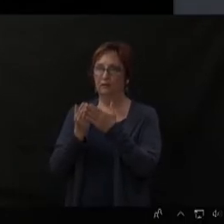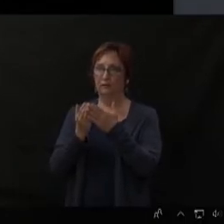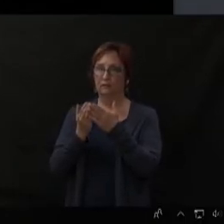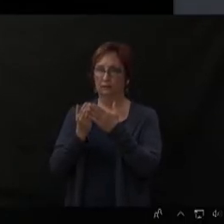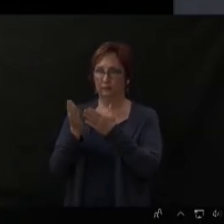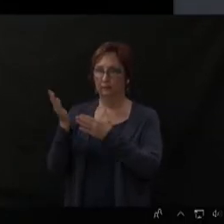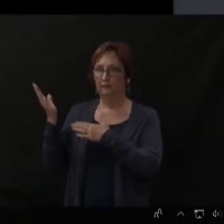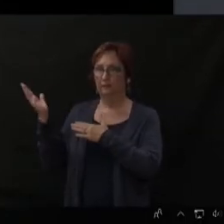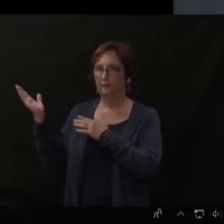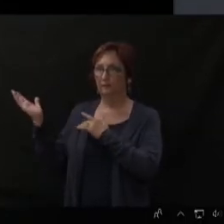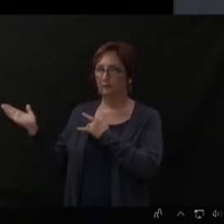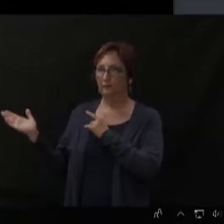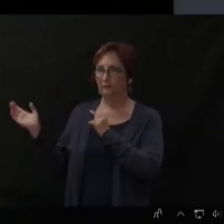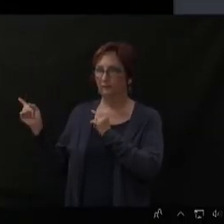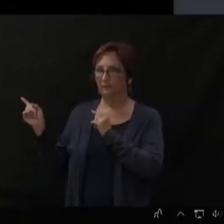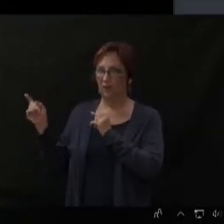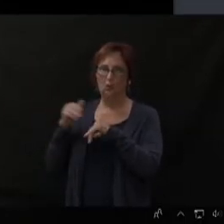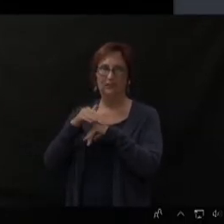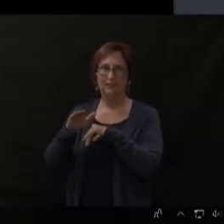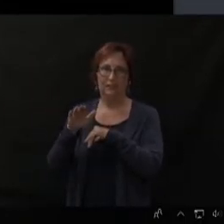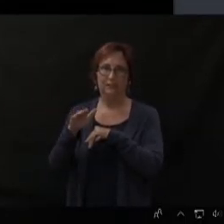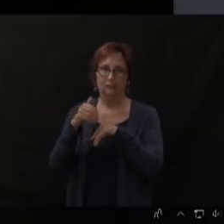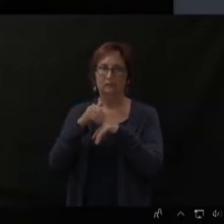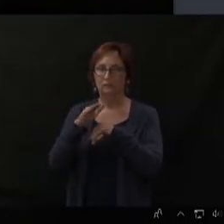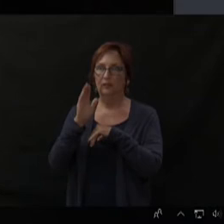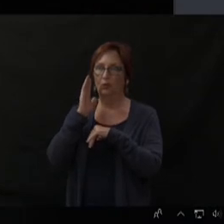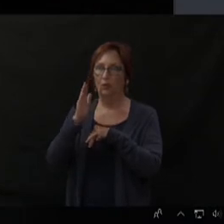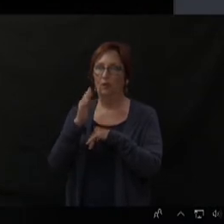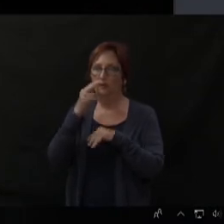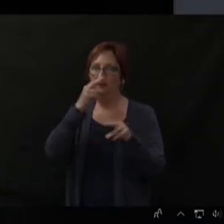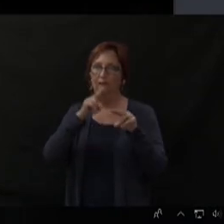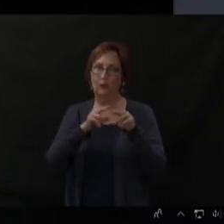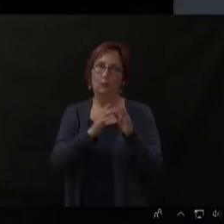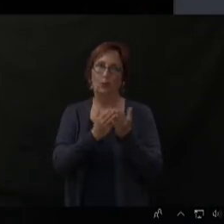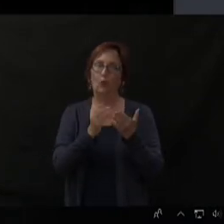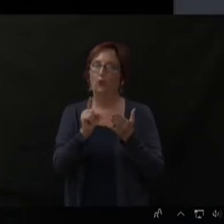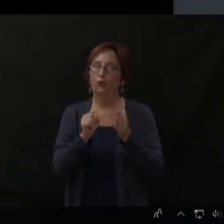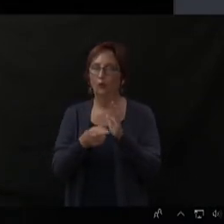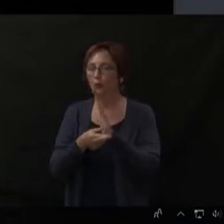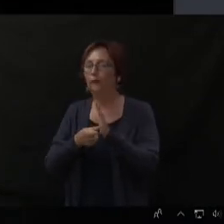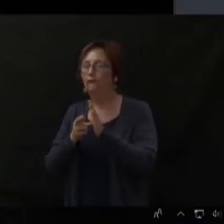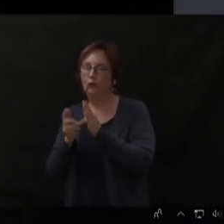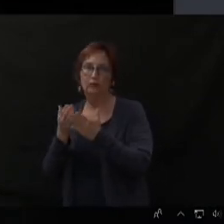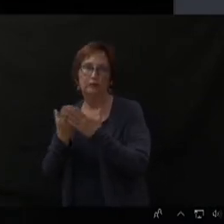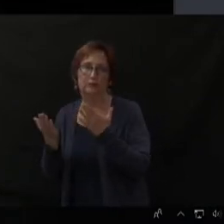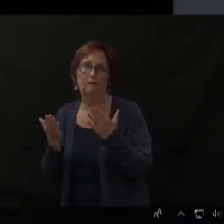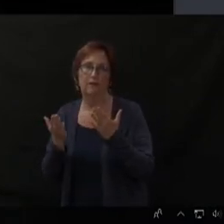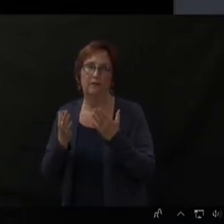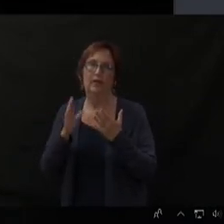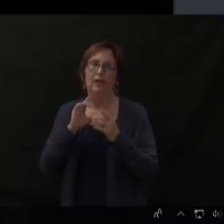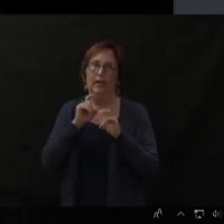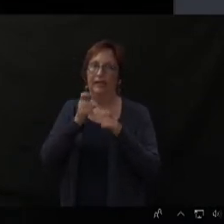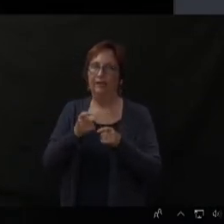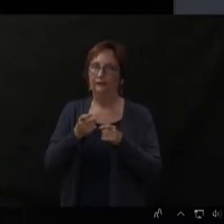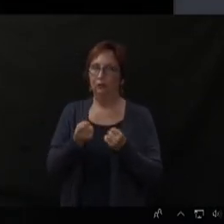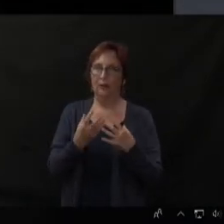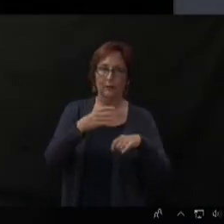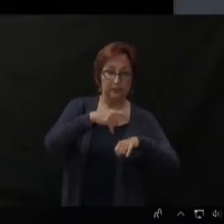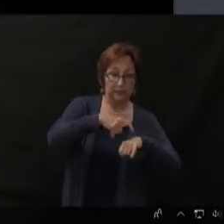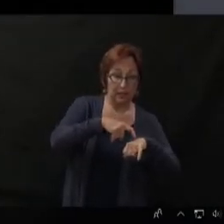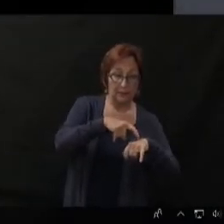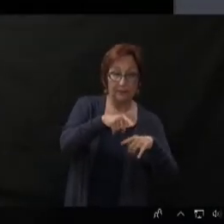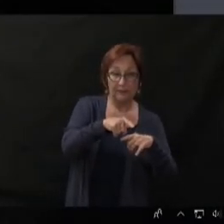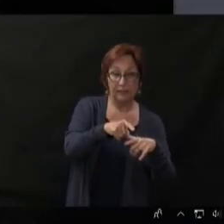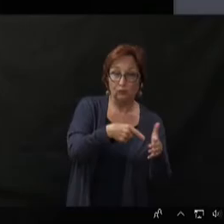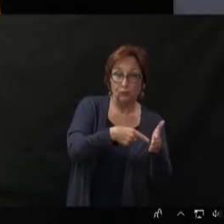the complete, we'll send that out. It's a really fun book where you just go over stuff, and it gives you the amount of times that you're going to come